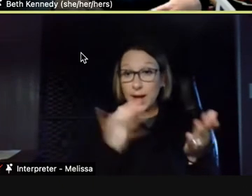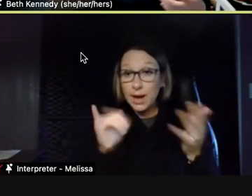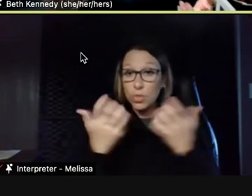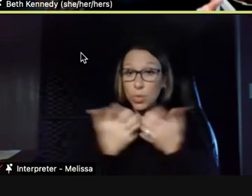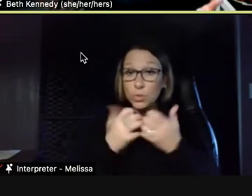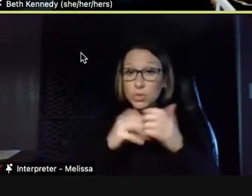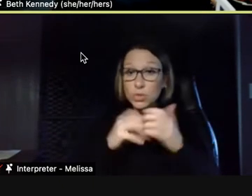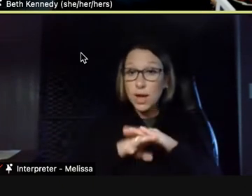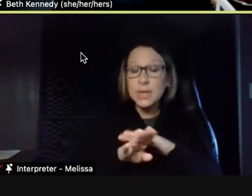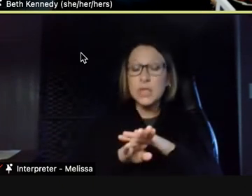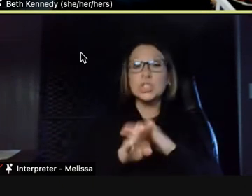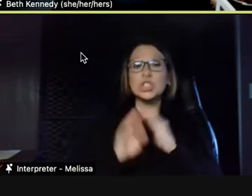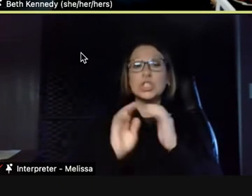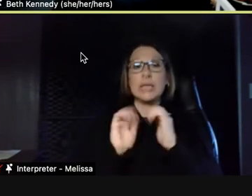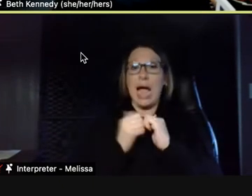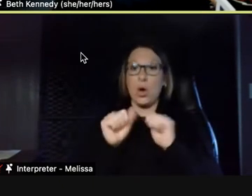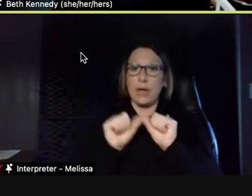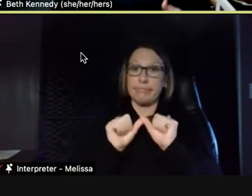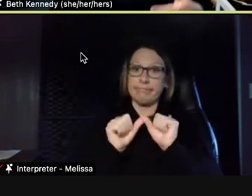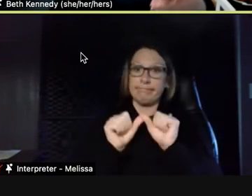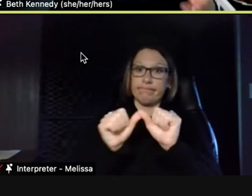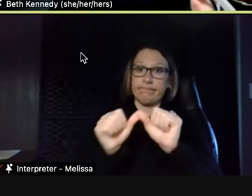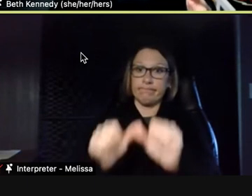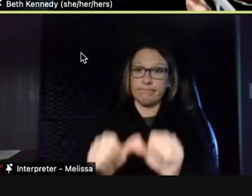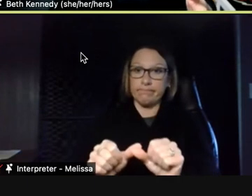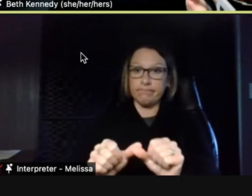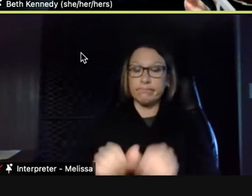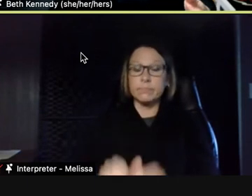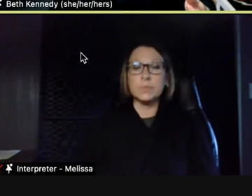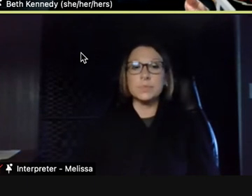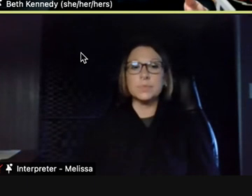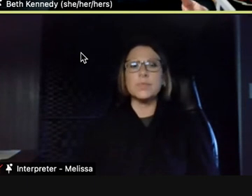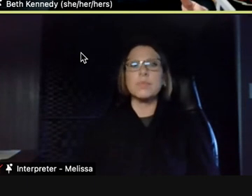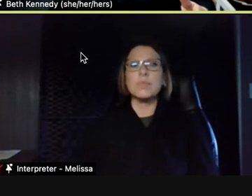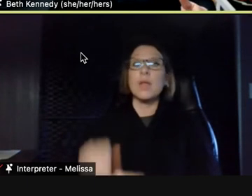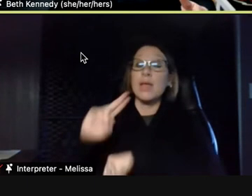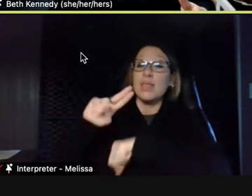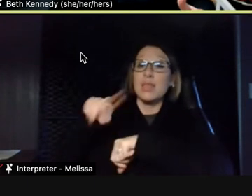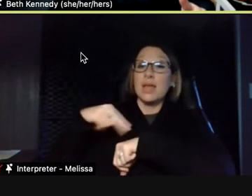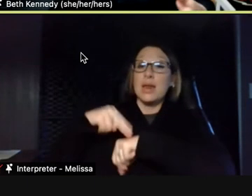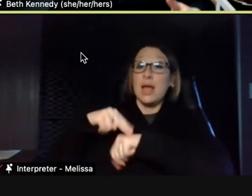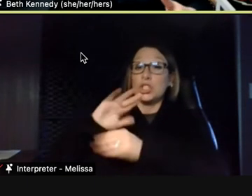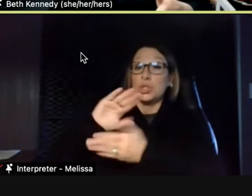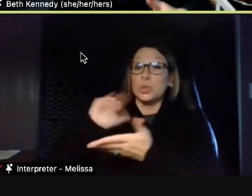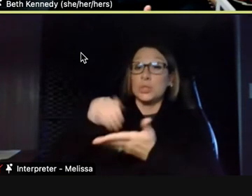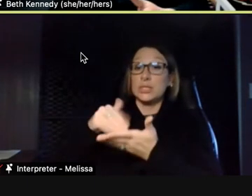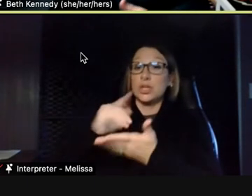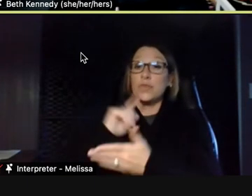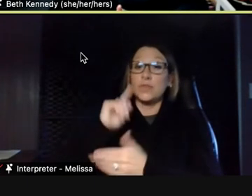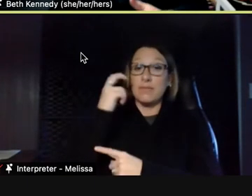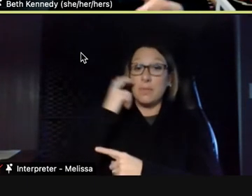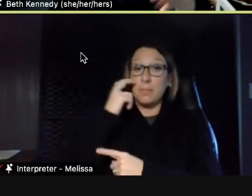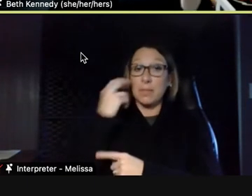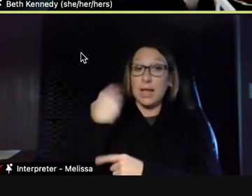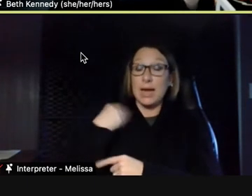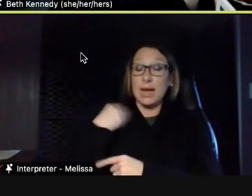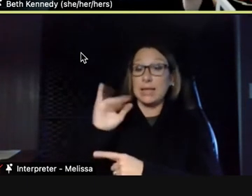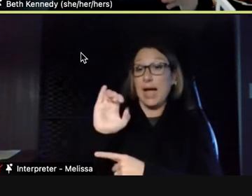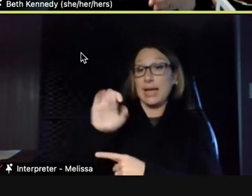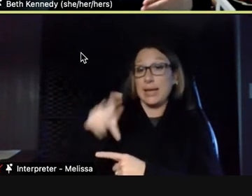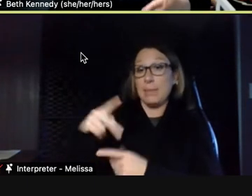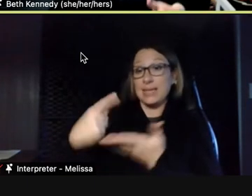and how is that sustainable over time? The National Center for Deafblindness has an IEP discussion guide